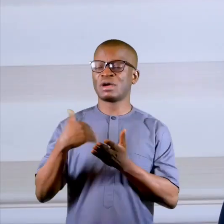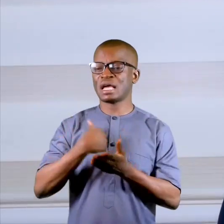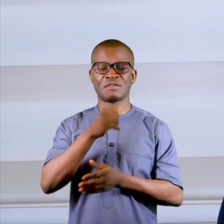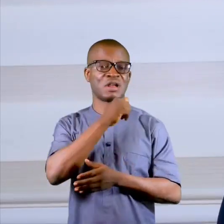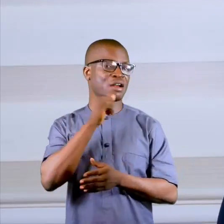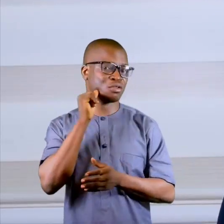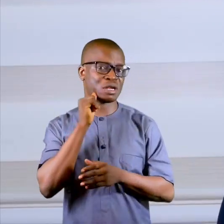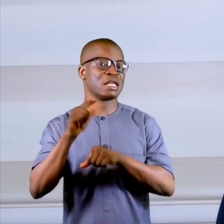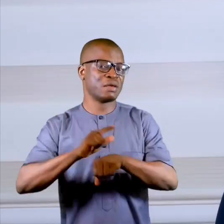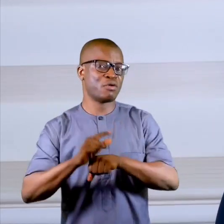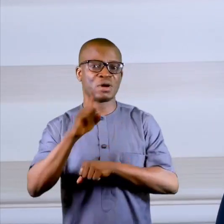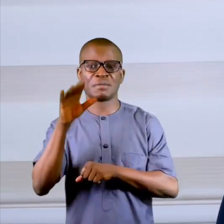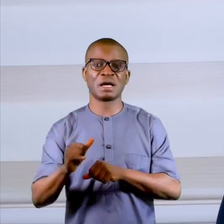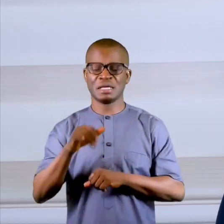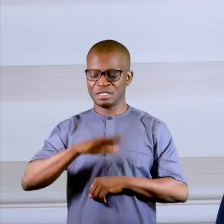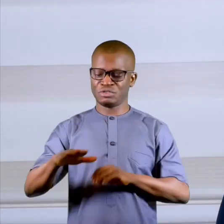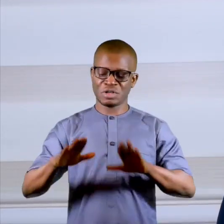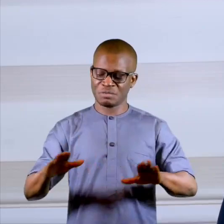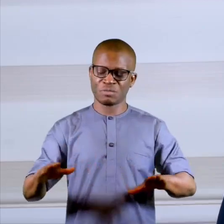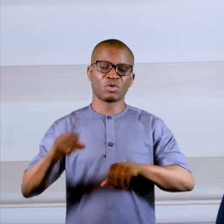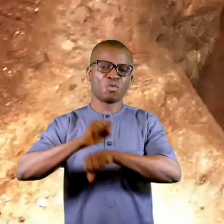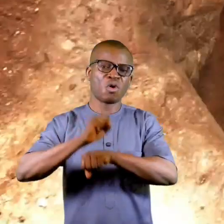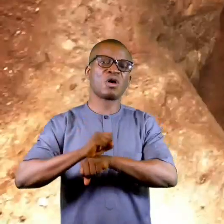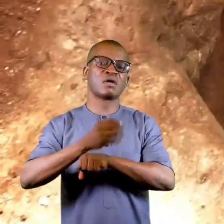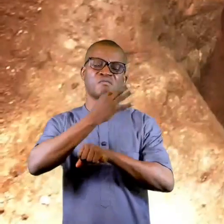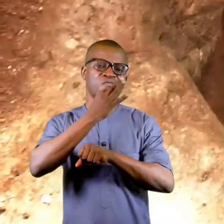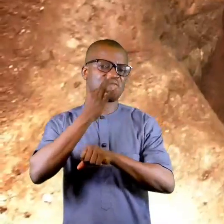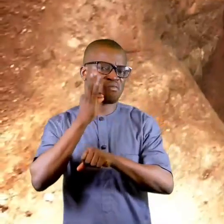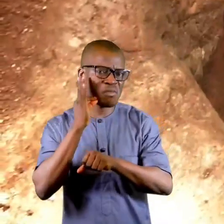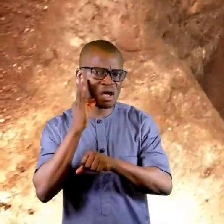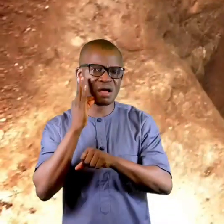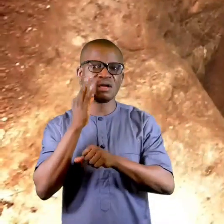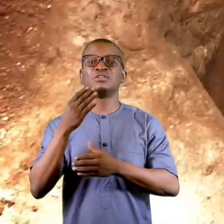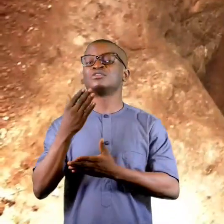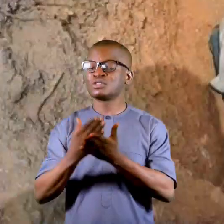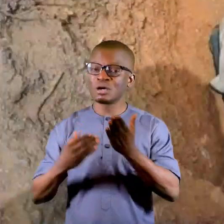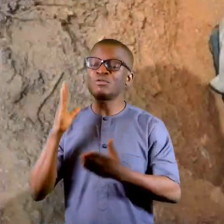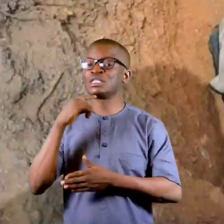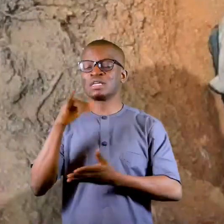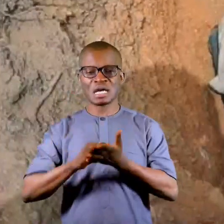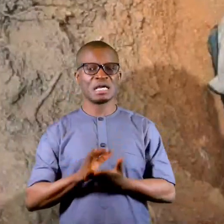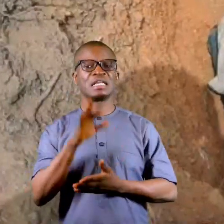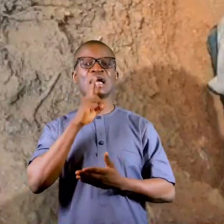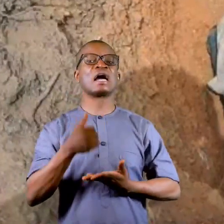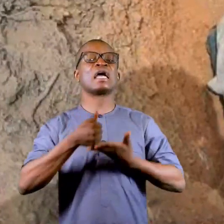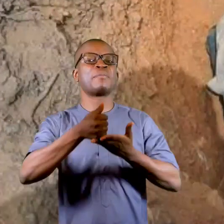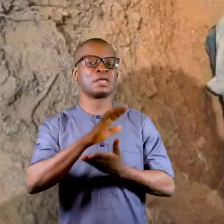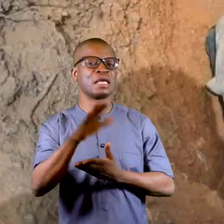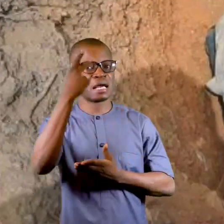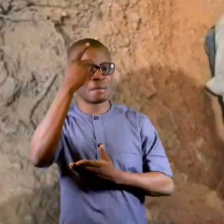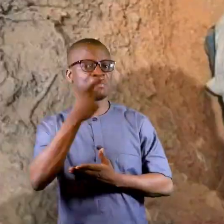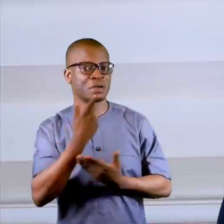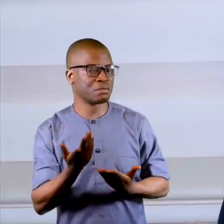labor, whereby children are meant to work in quarries. Most of them say they're helping their parents because their